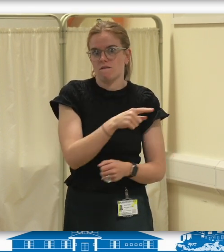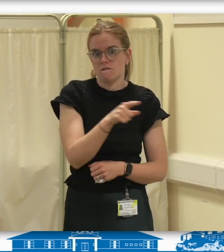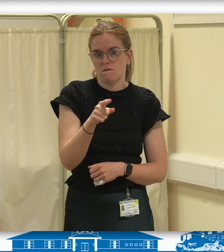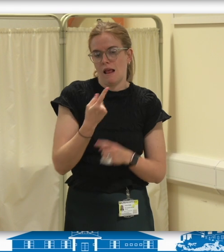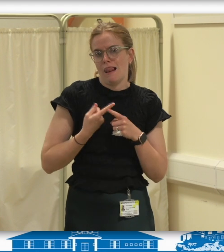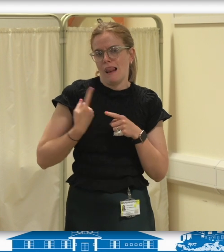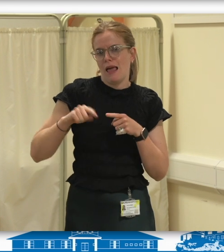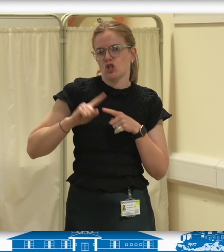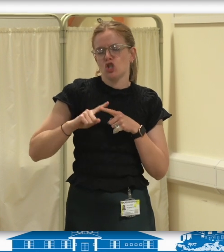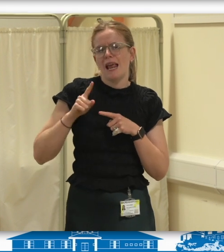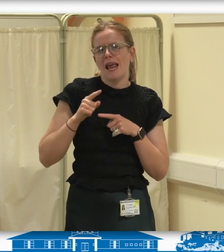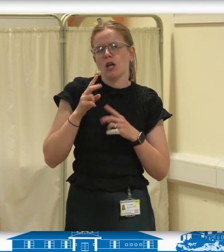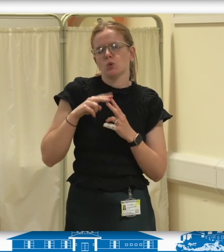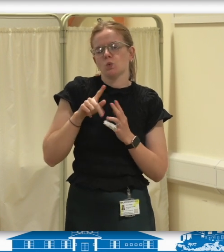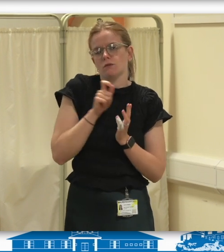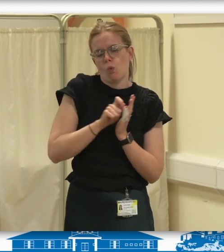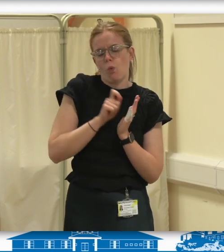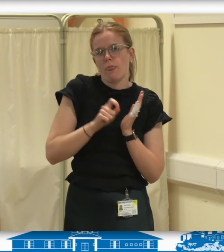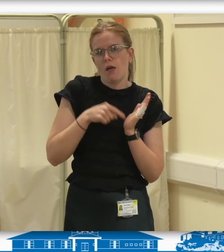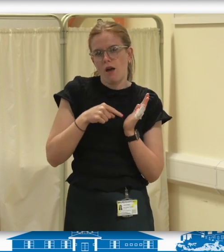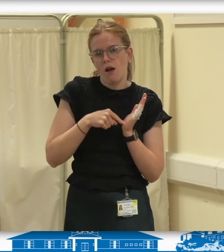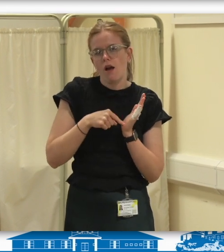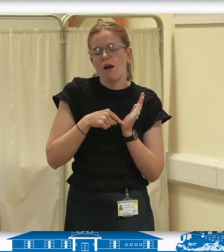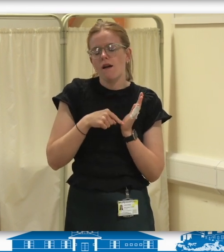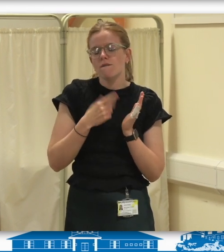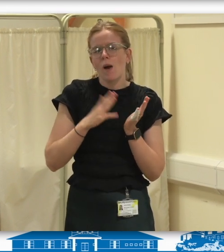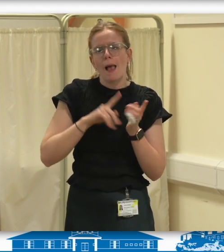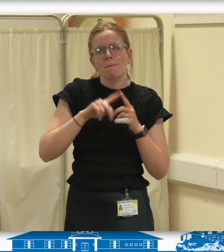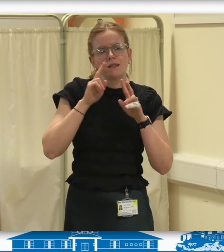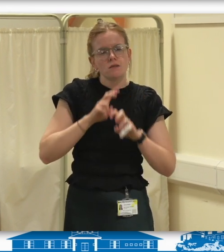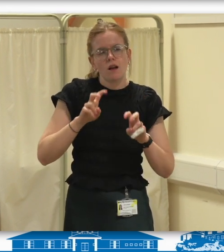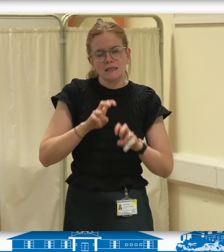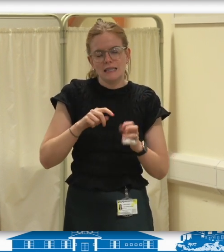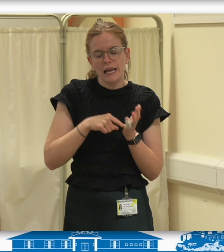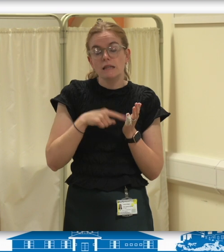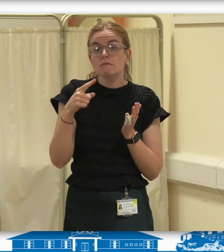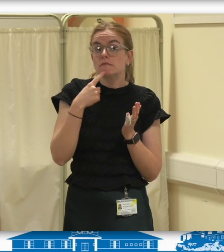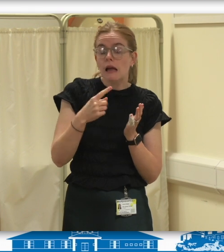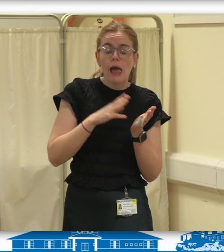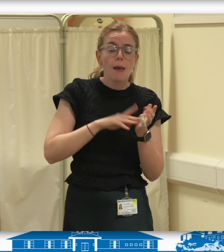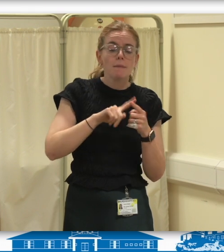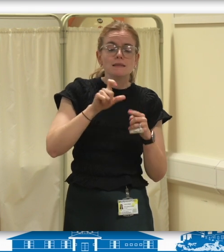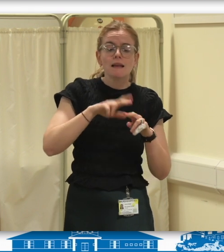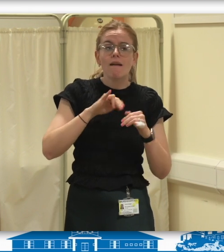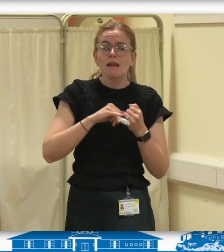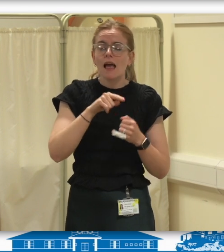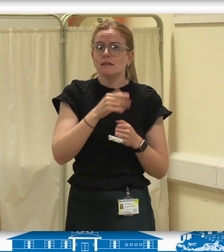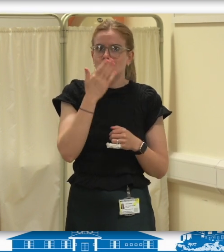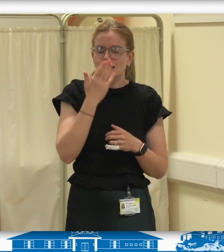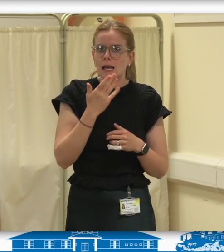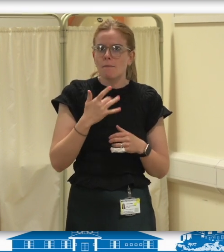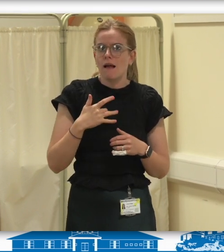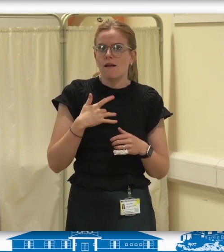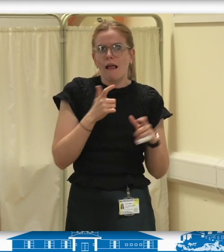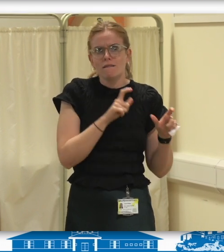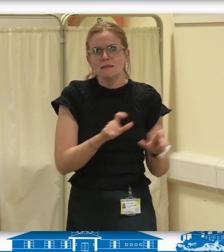Pontin, who are authors of the Decode ME study, said that ME/CFS had a lifetime prevalence of